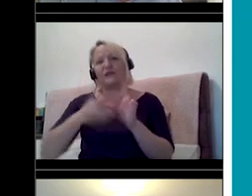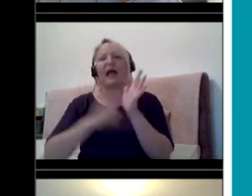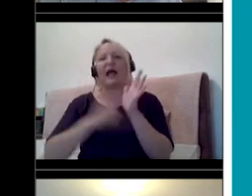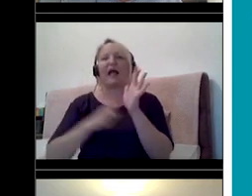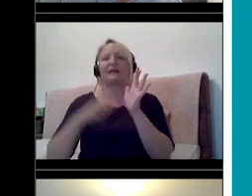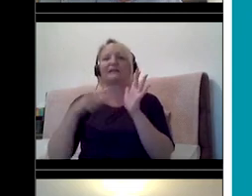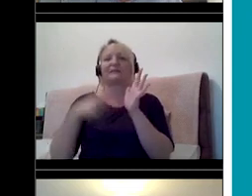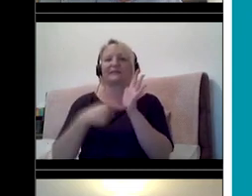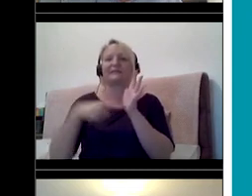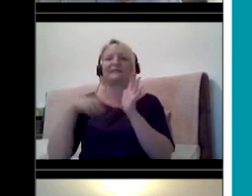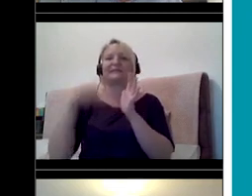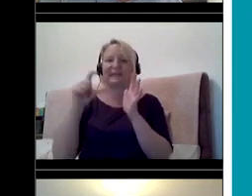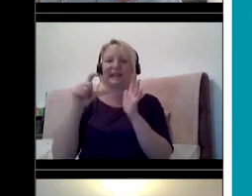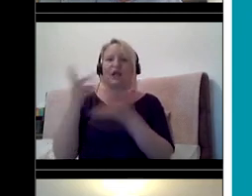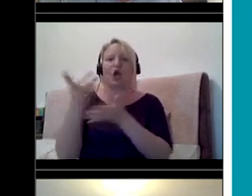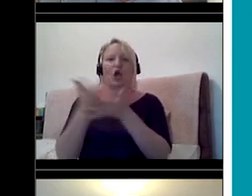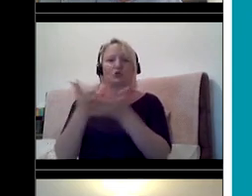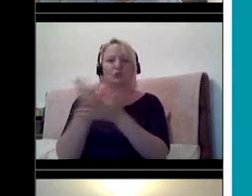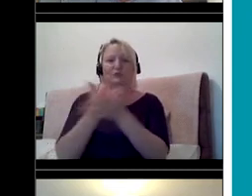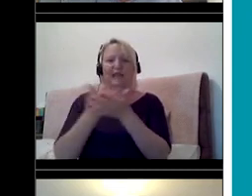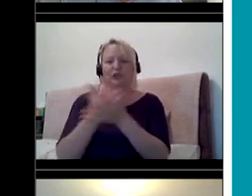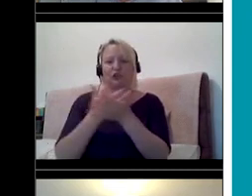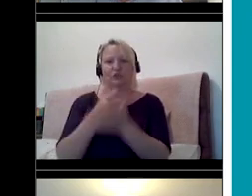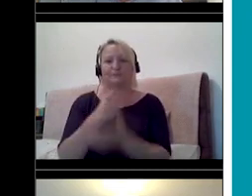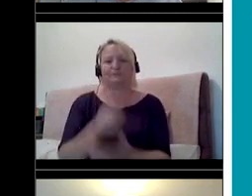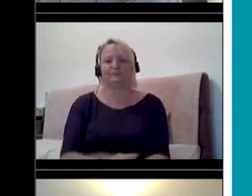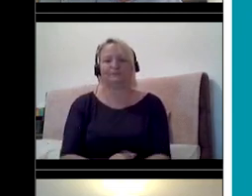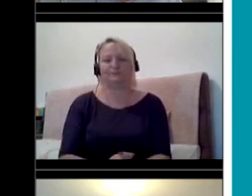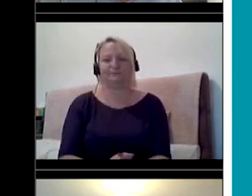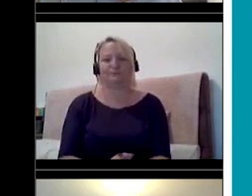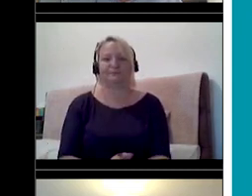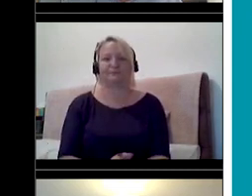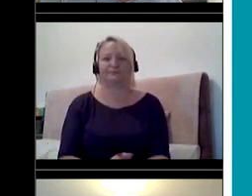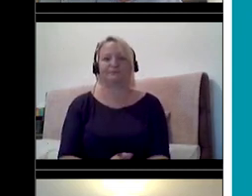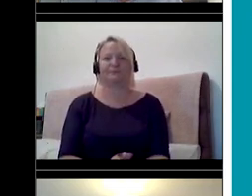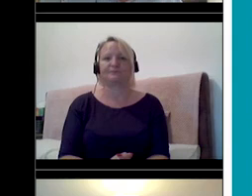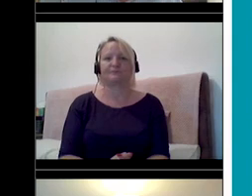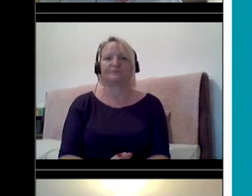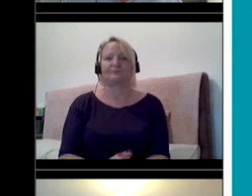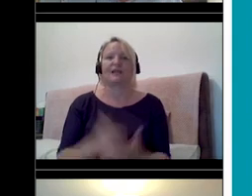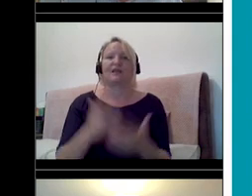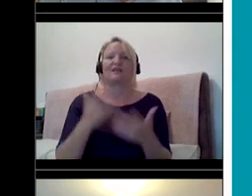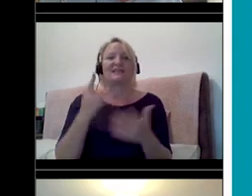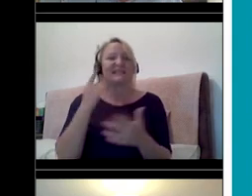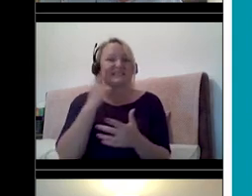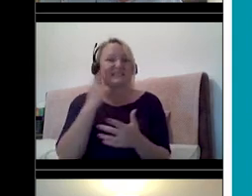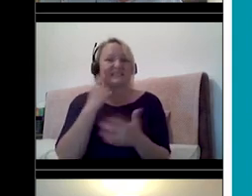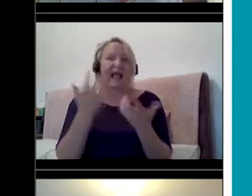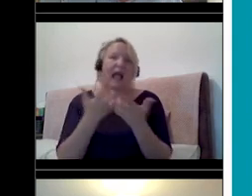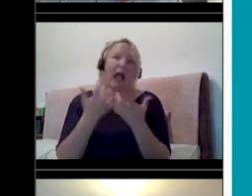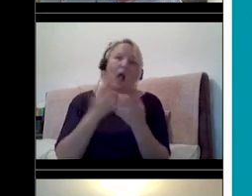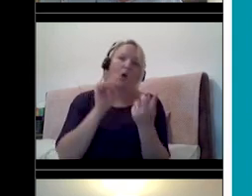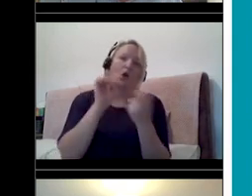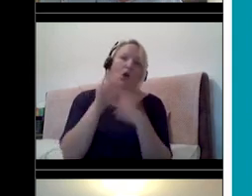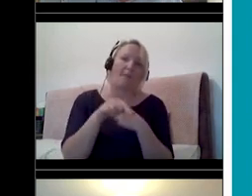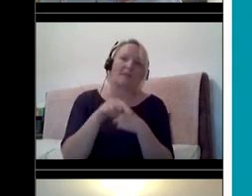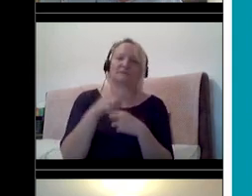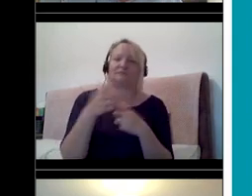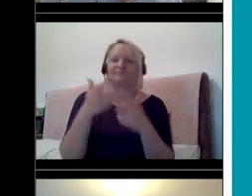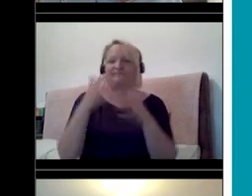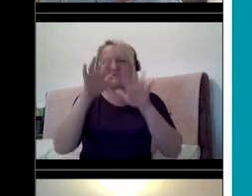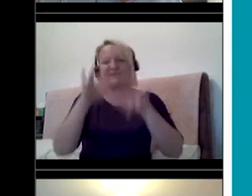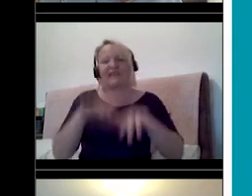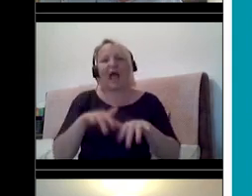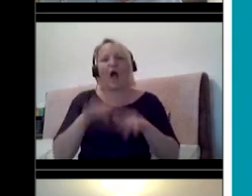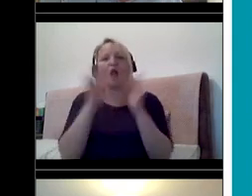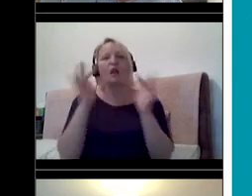www.highwaysengland.co.uk/LTC consultation. By far the easiest way to comment is by filling out our online